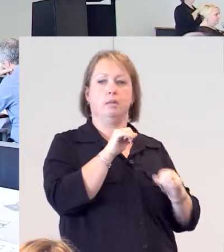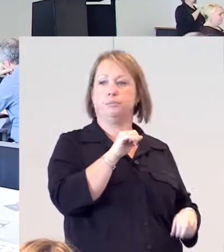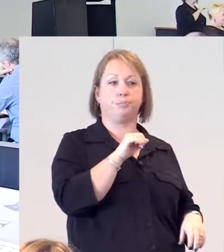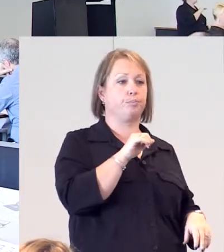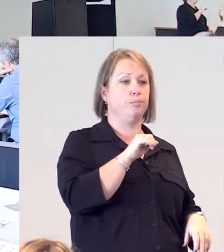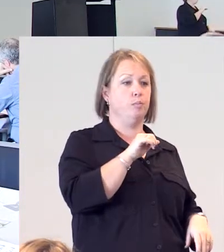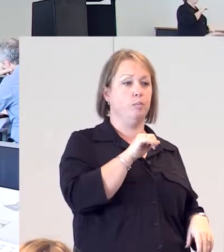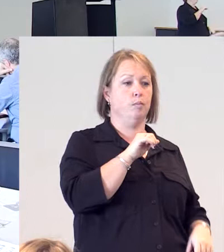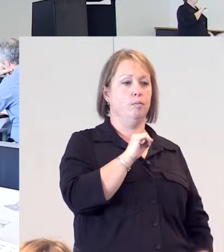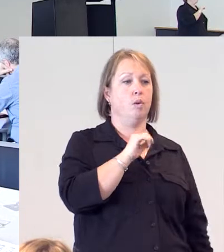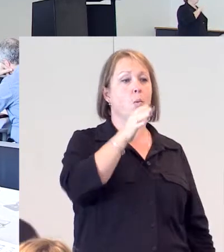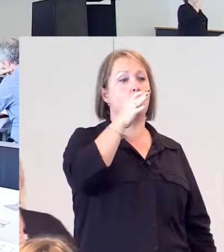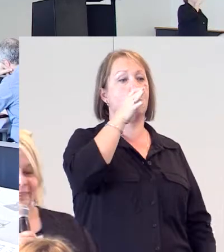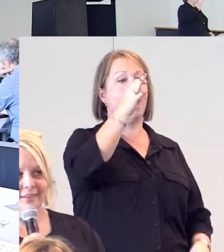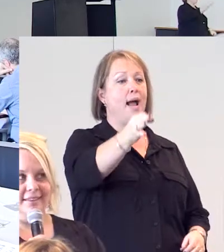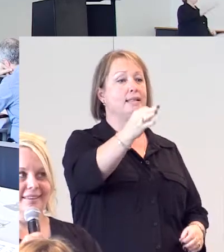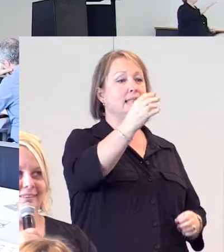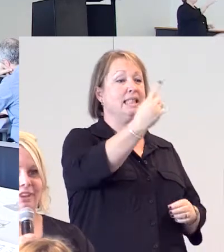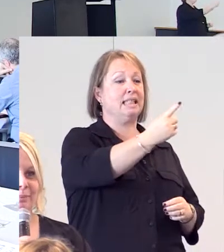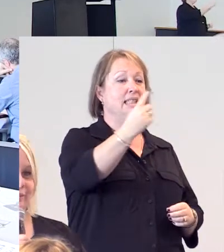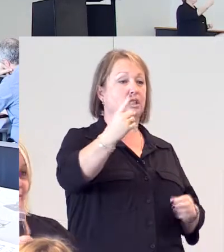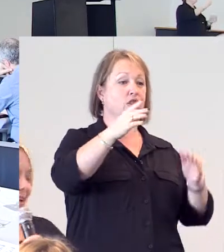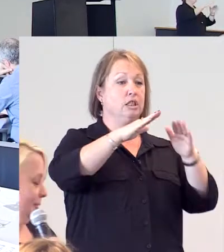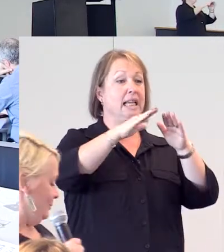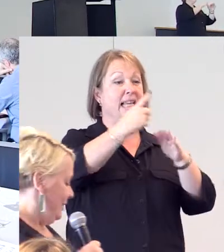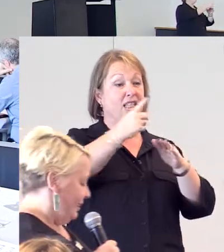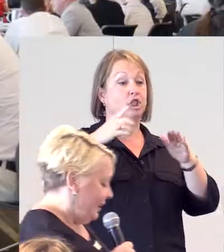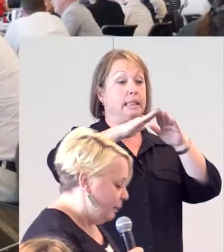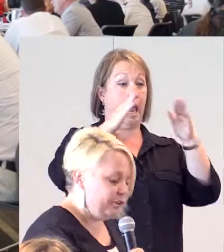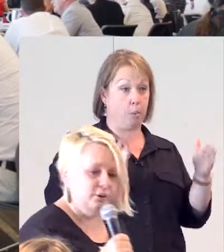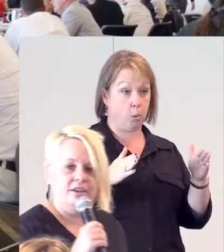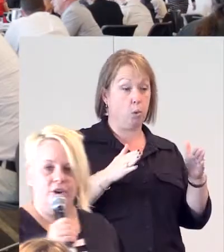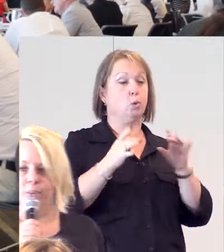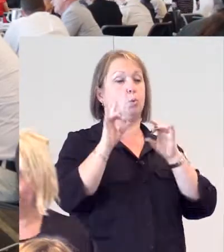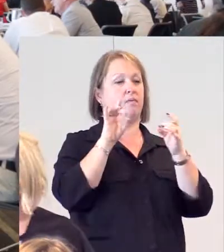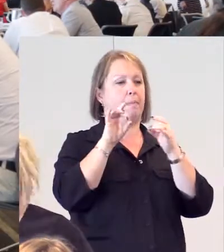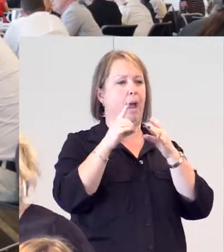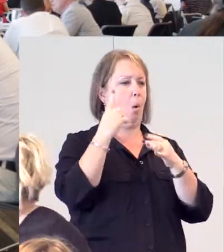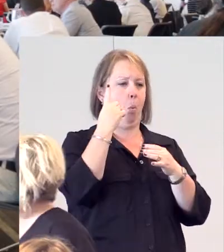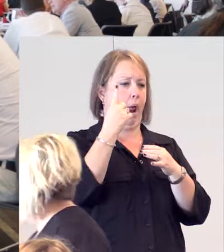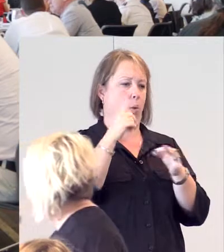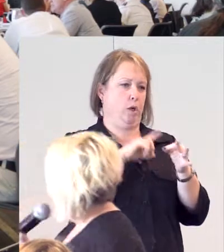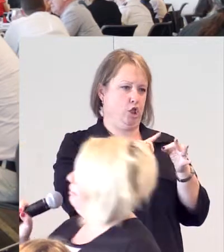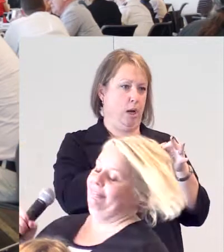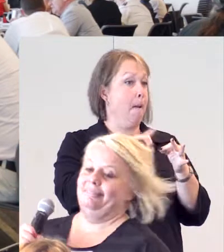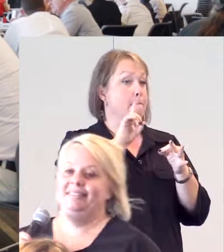random. We'll be selecting the tables at random. So you never know which one you're going to